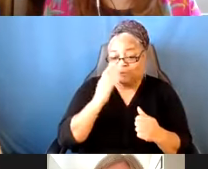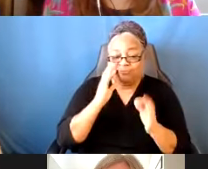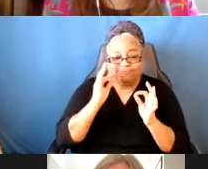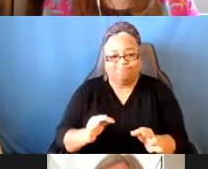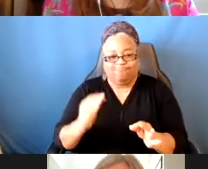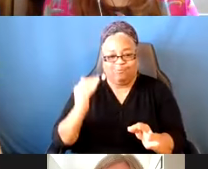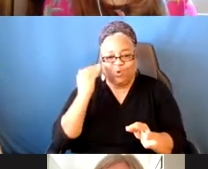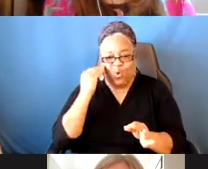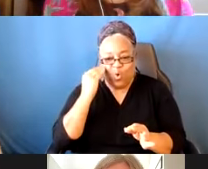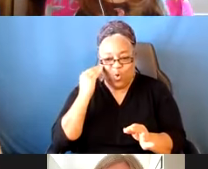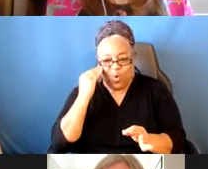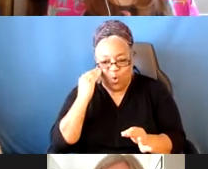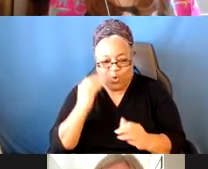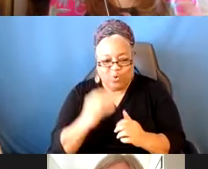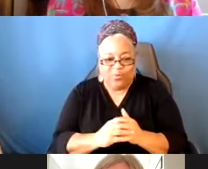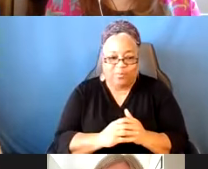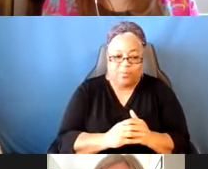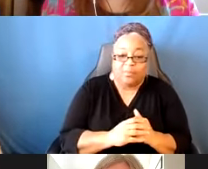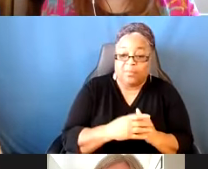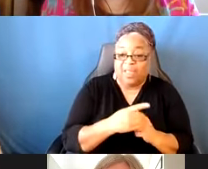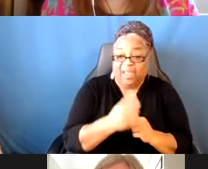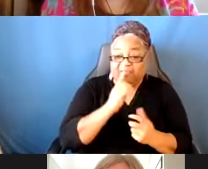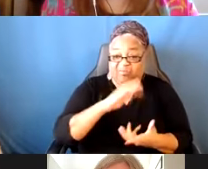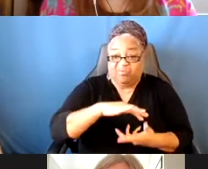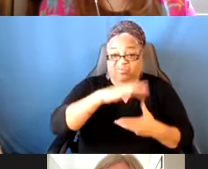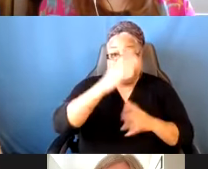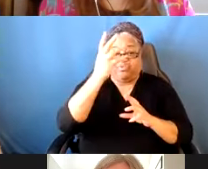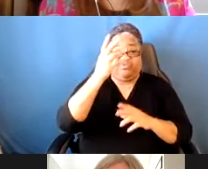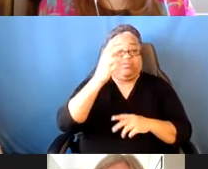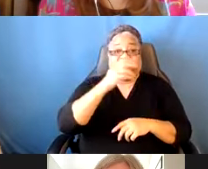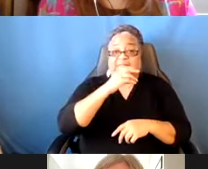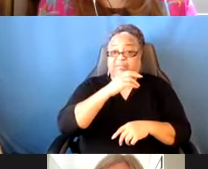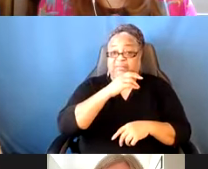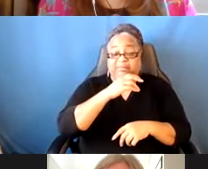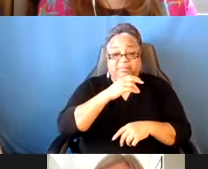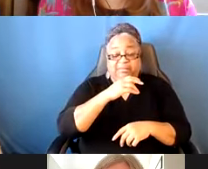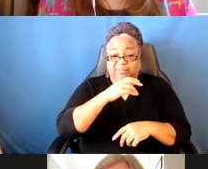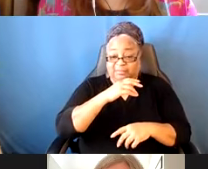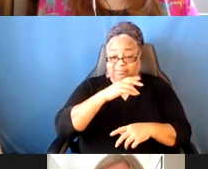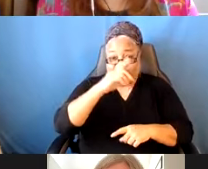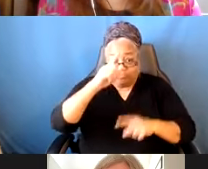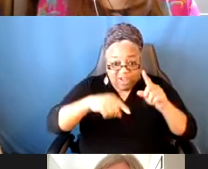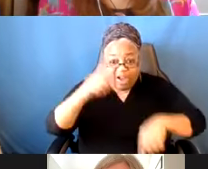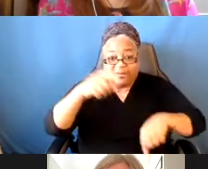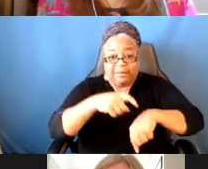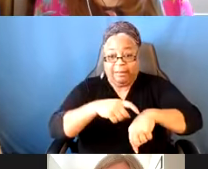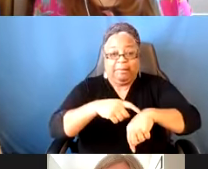for whom unstructured or uncertain time can be really